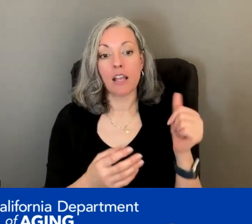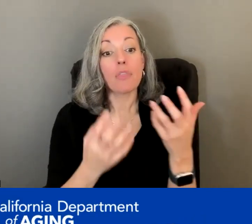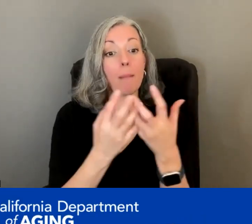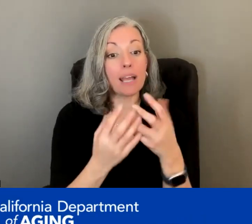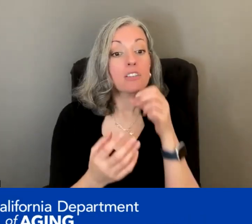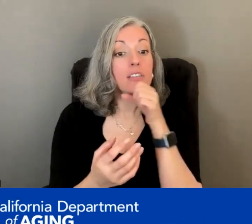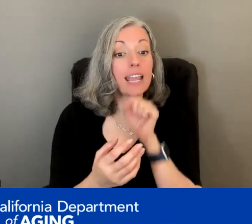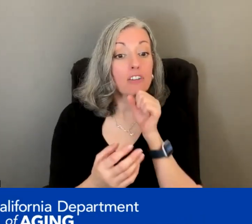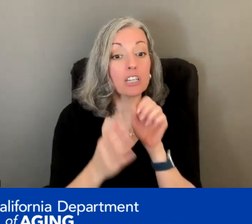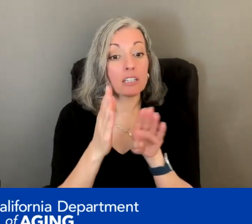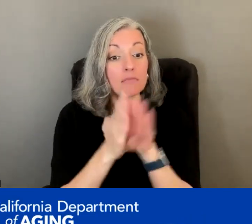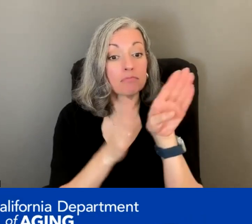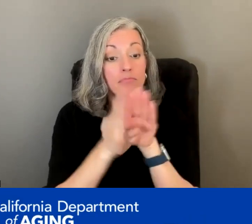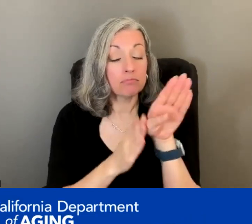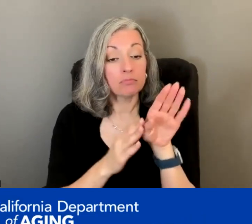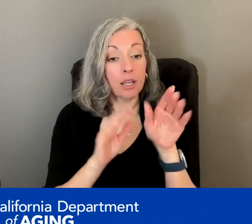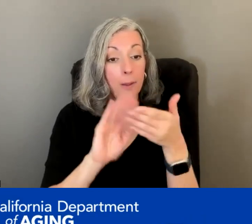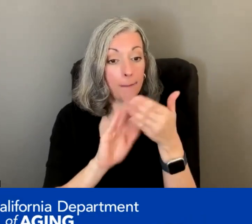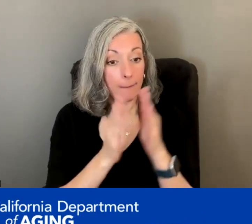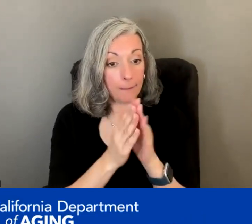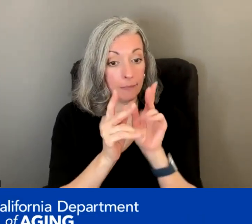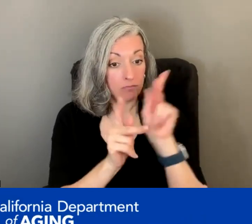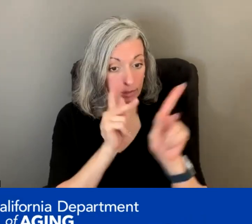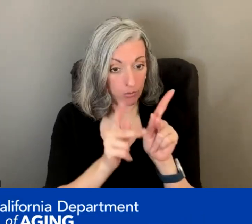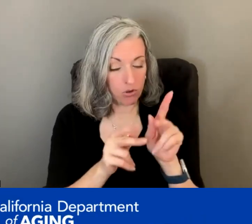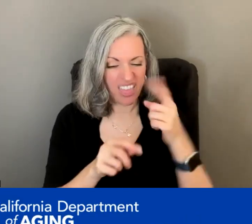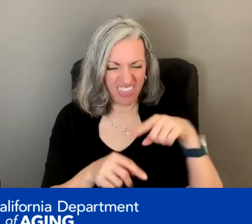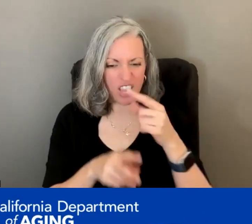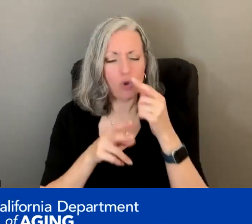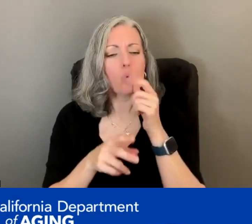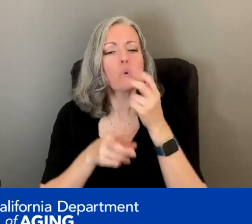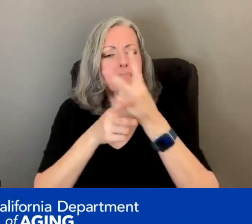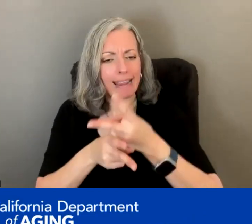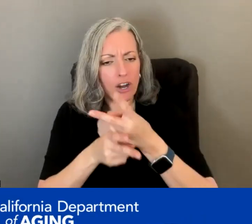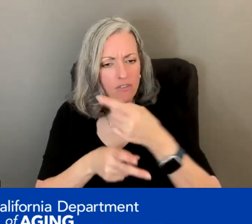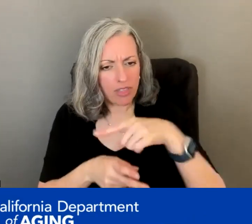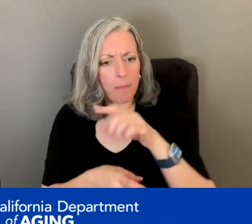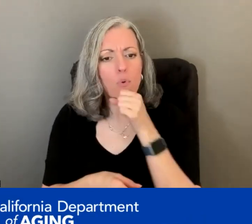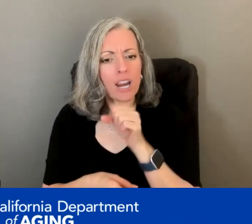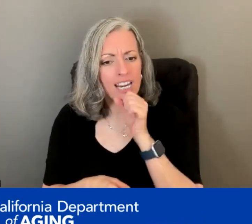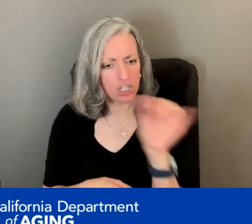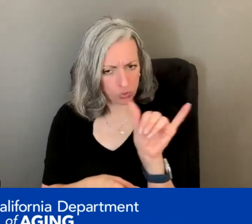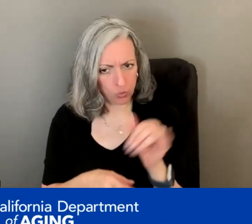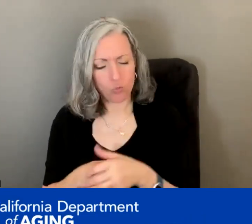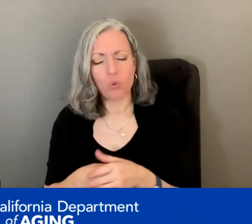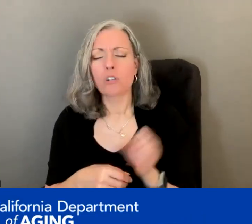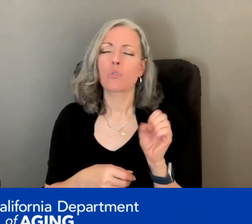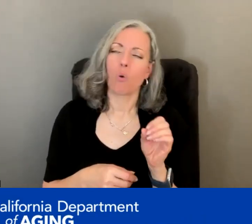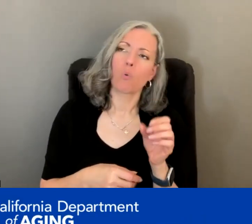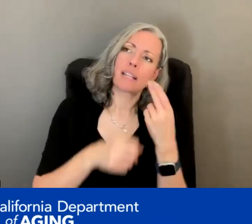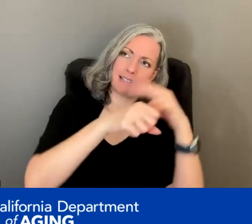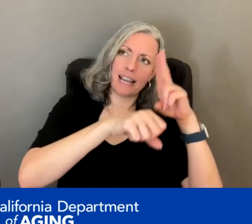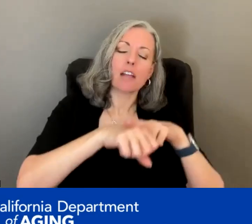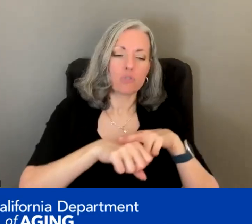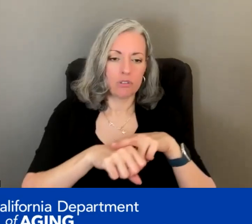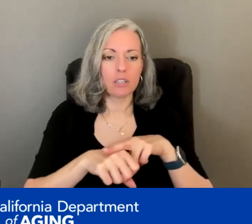developmental disabilities population and the needs of the caregivers who are aging as well. So naturally, we